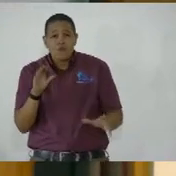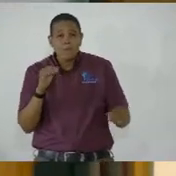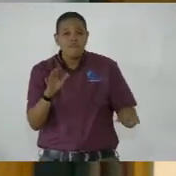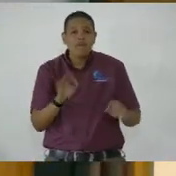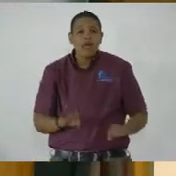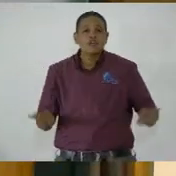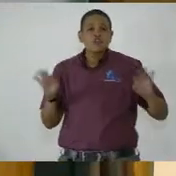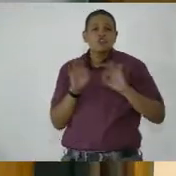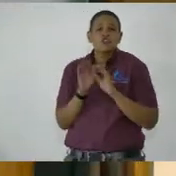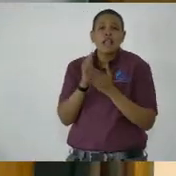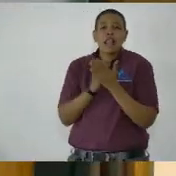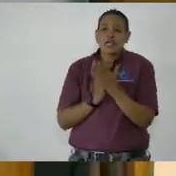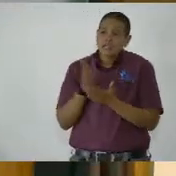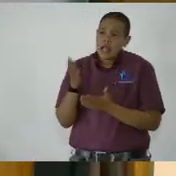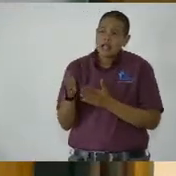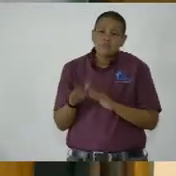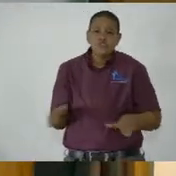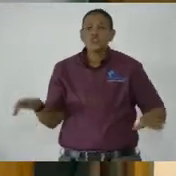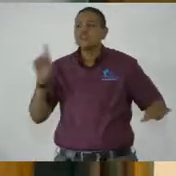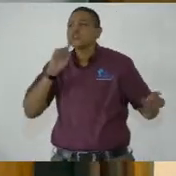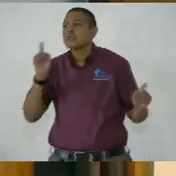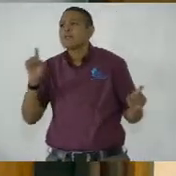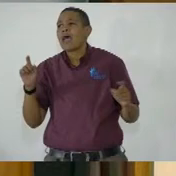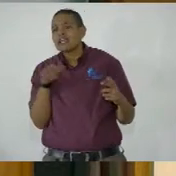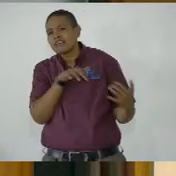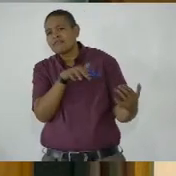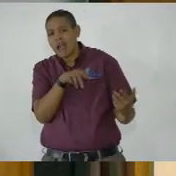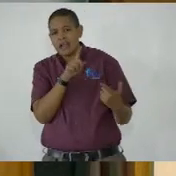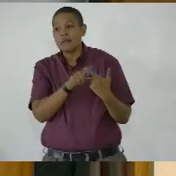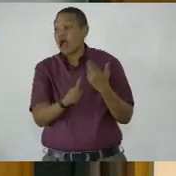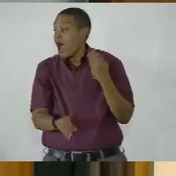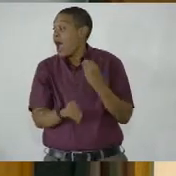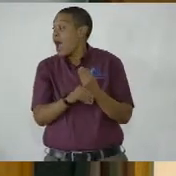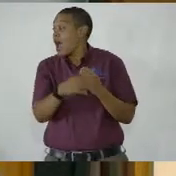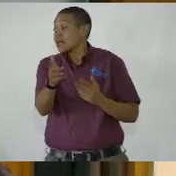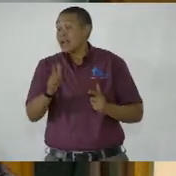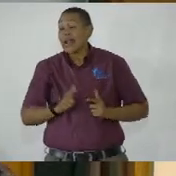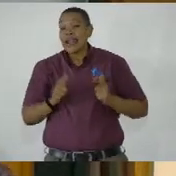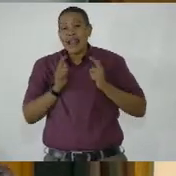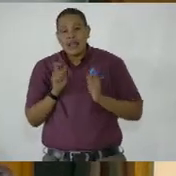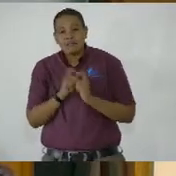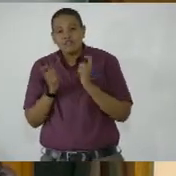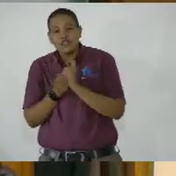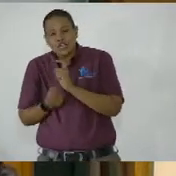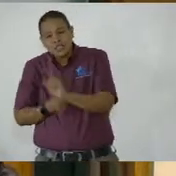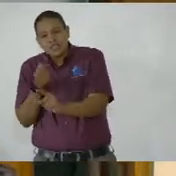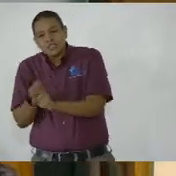critical lessons to help children cope with violence and life-changing trauma.